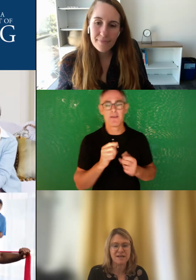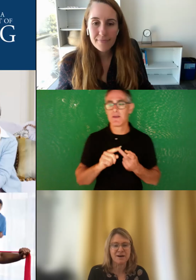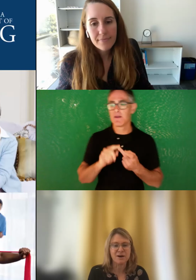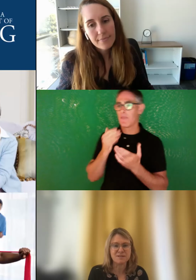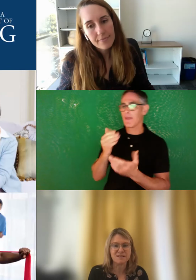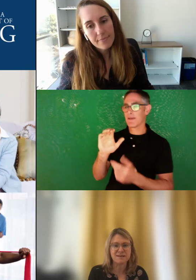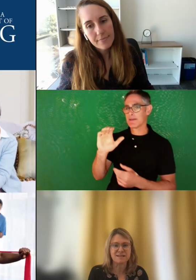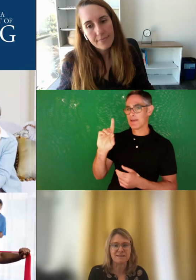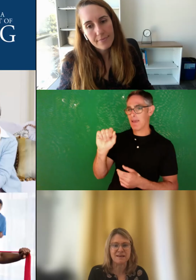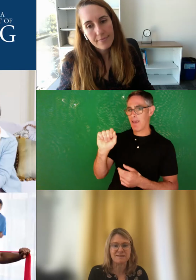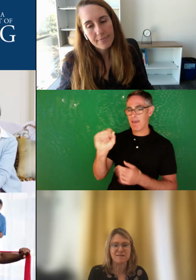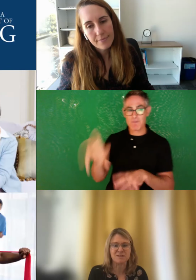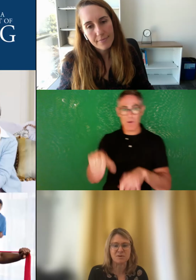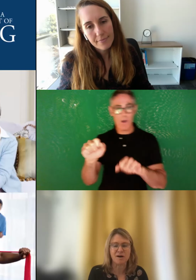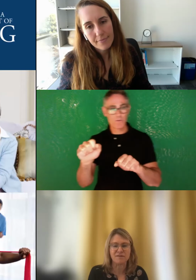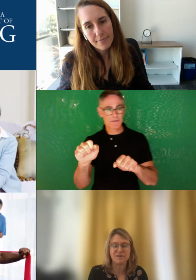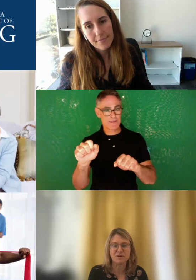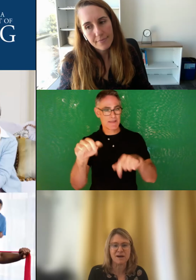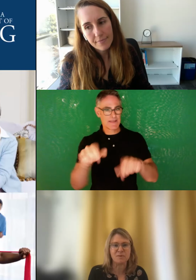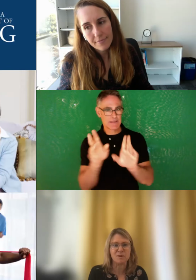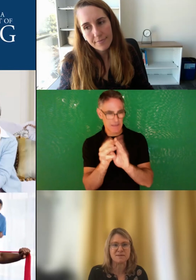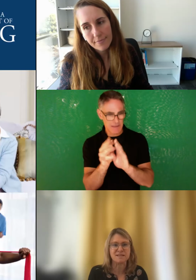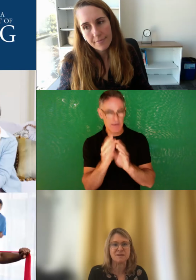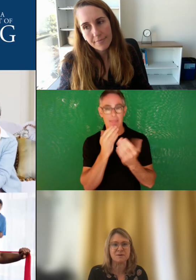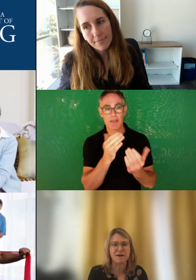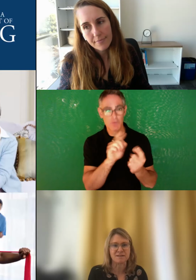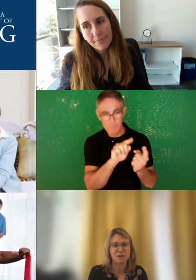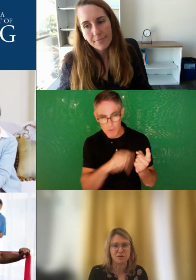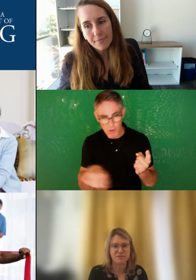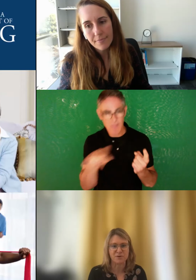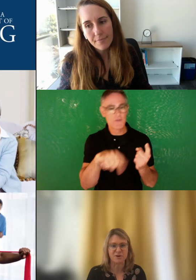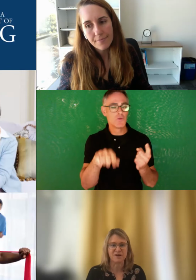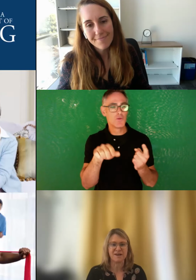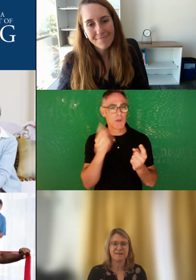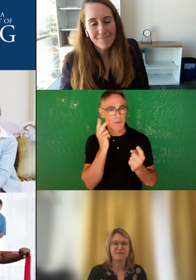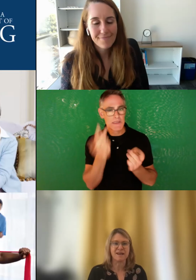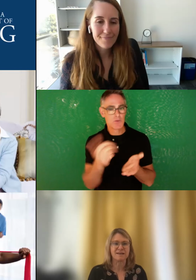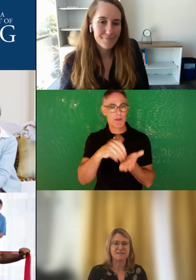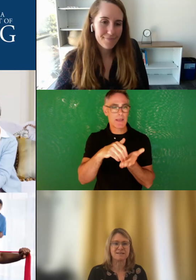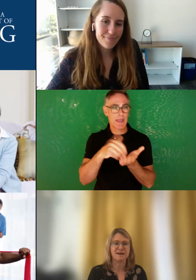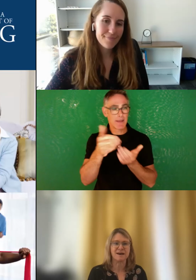for hosting this, and thanks to all of you. And we will see you in October for